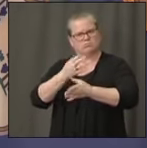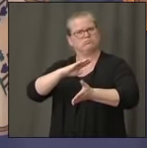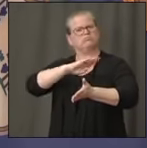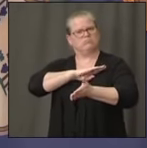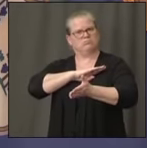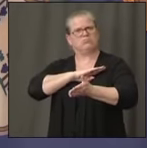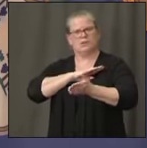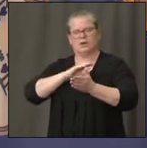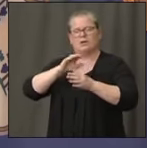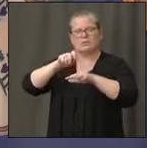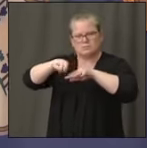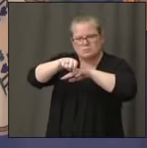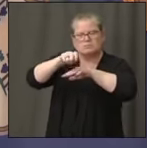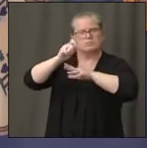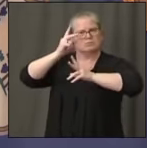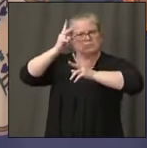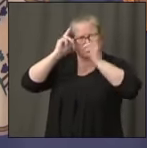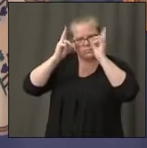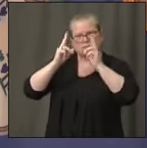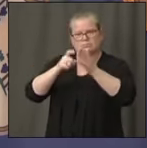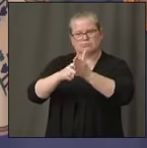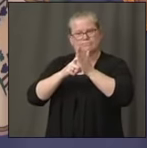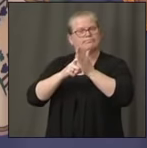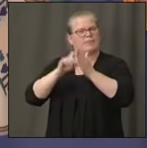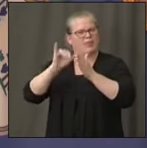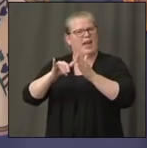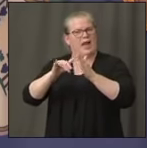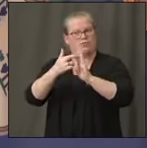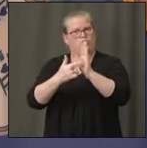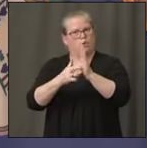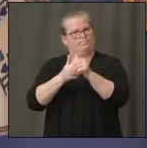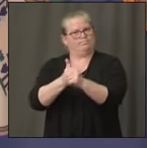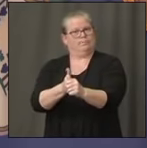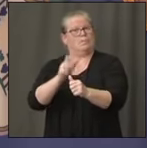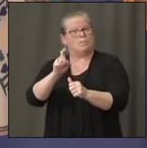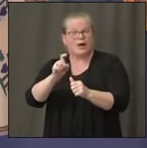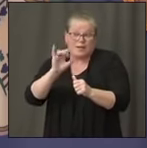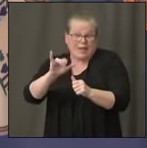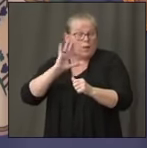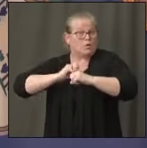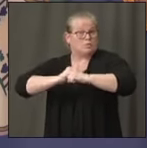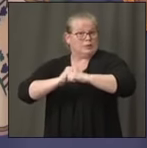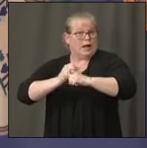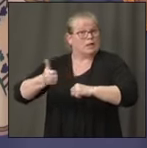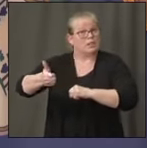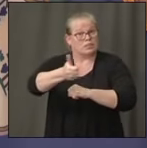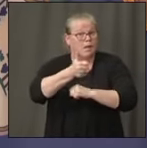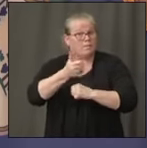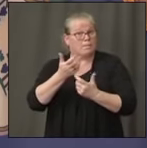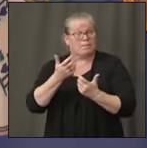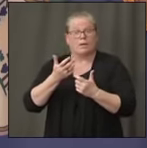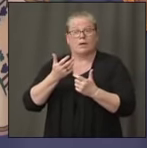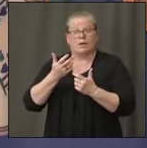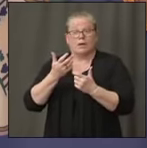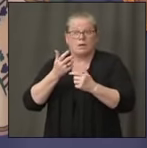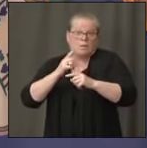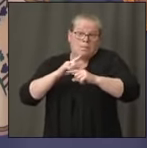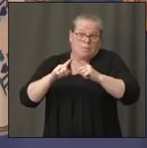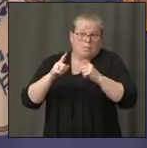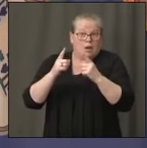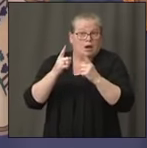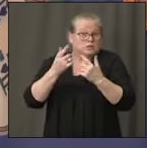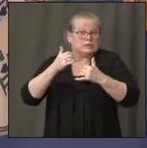think that provides them a certain amount of, you know, protection, but just a certain amount. We've been careful on that. I noticed to go to a